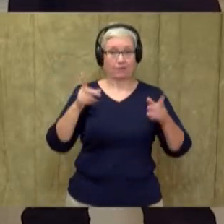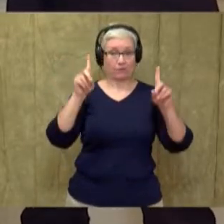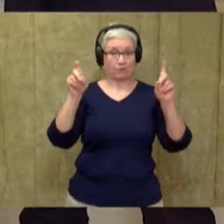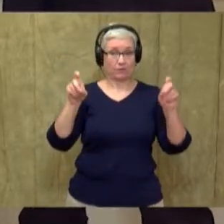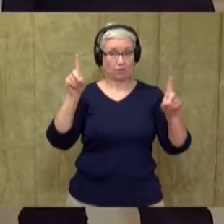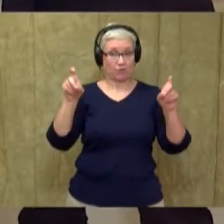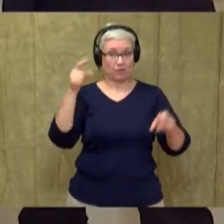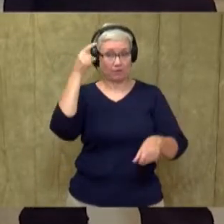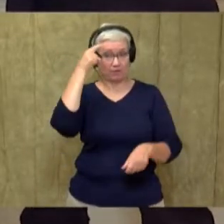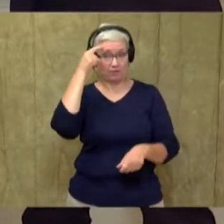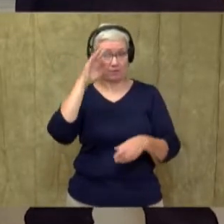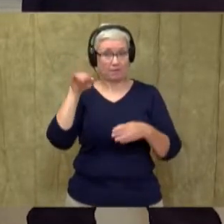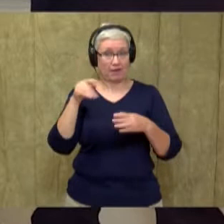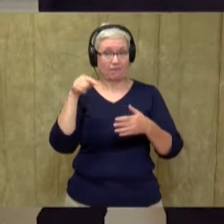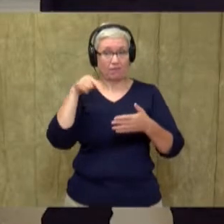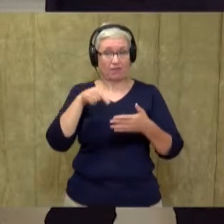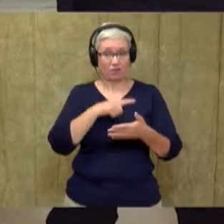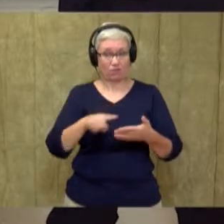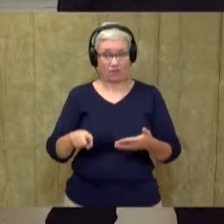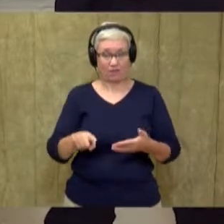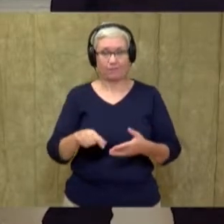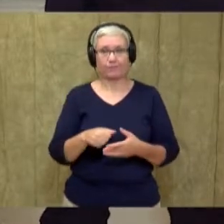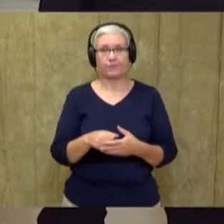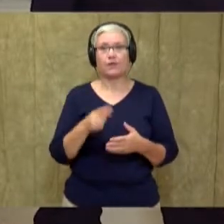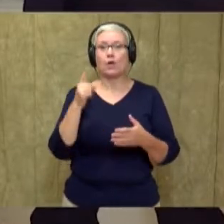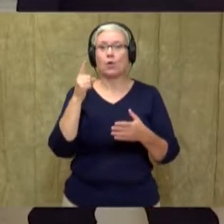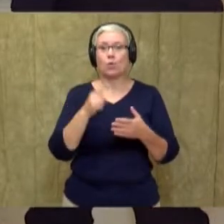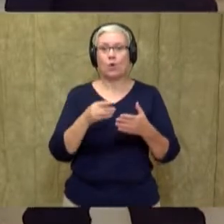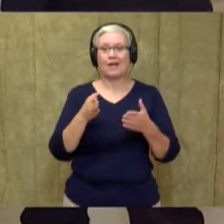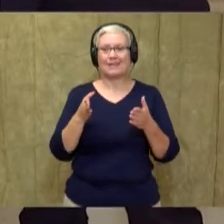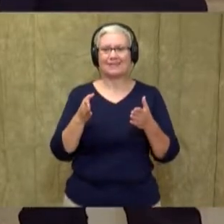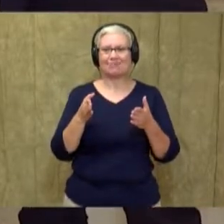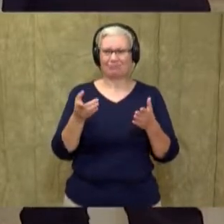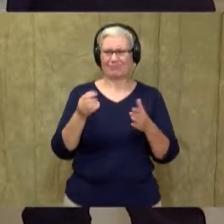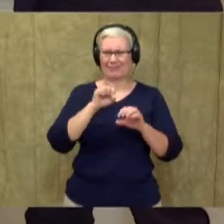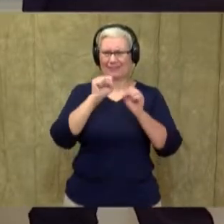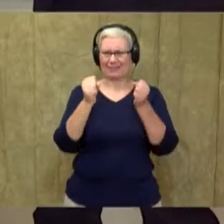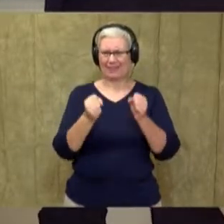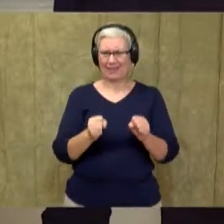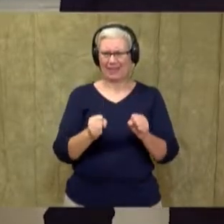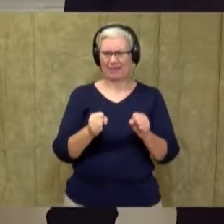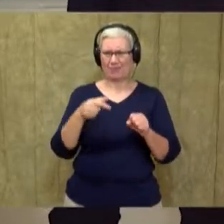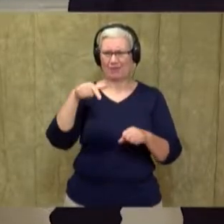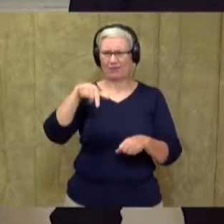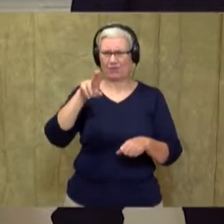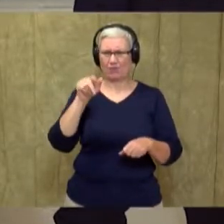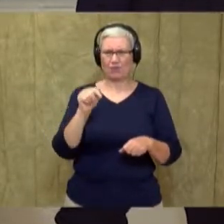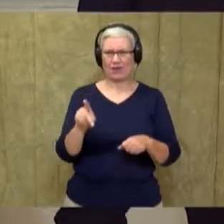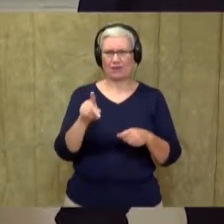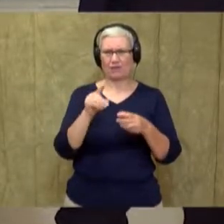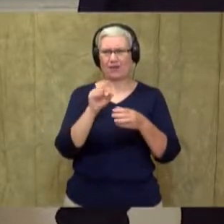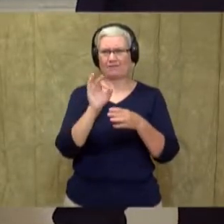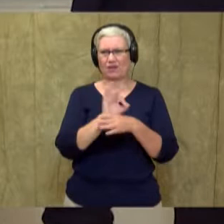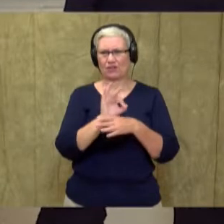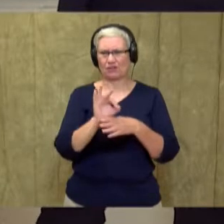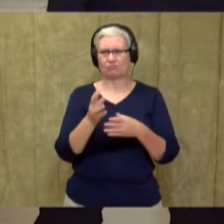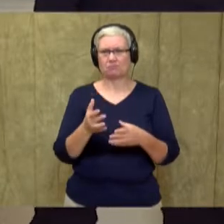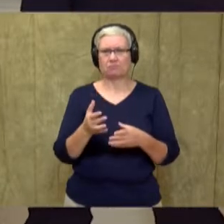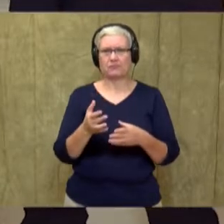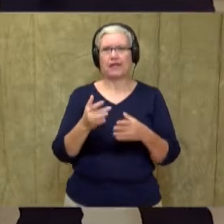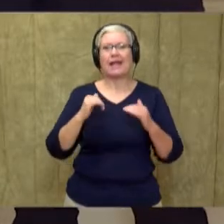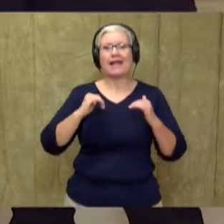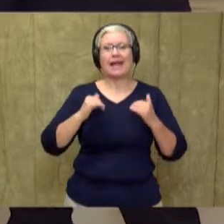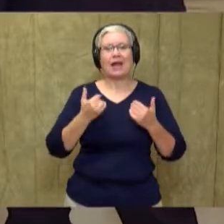about getting ready for this week. And those questions were, what is the general shape of a quadratic function? In what ways can we transform the graph